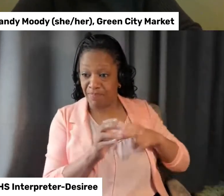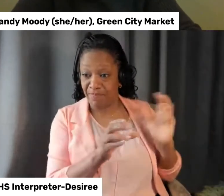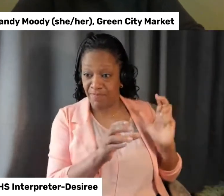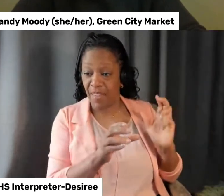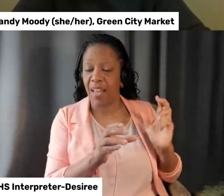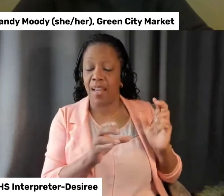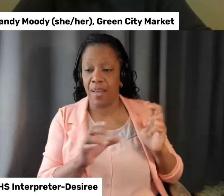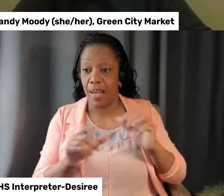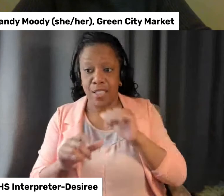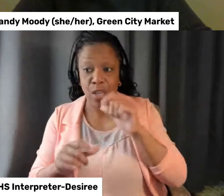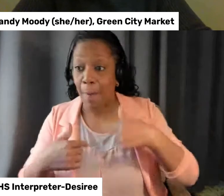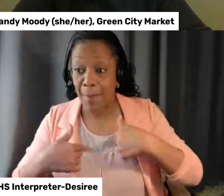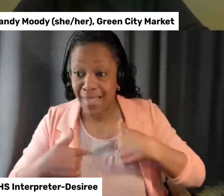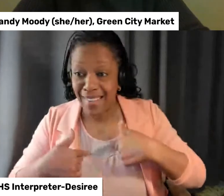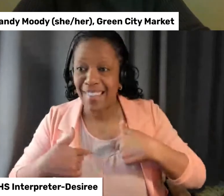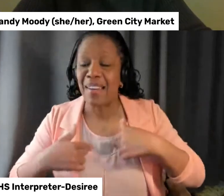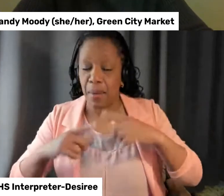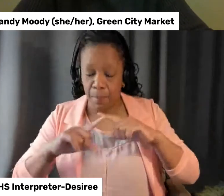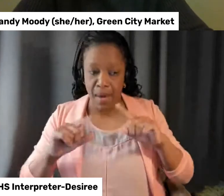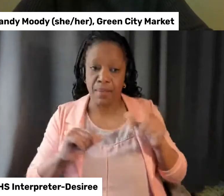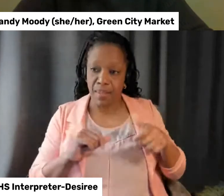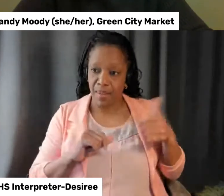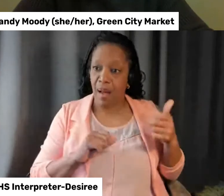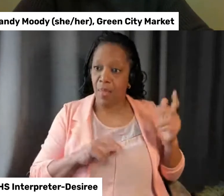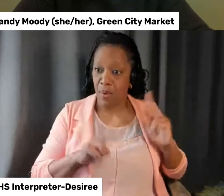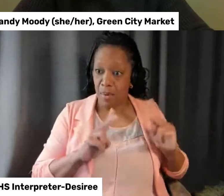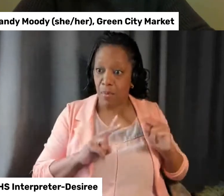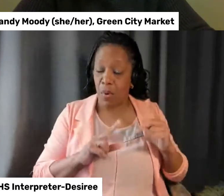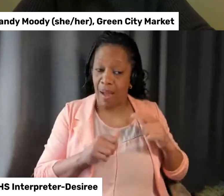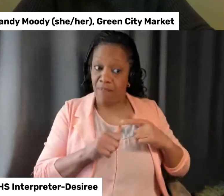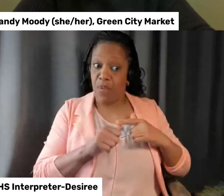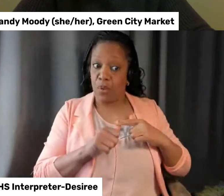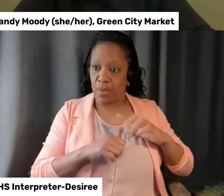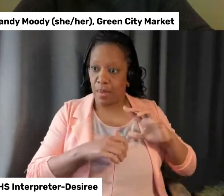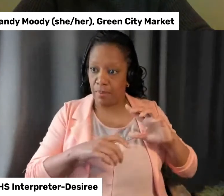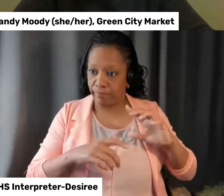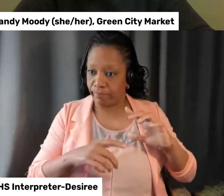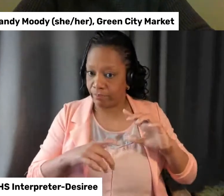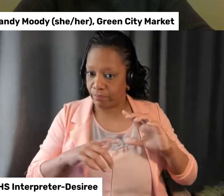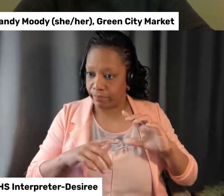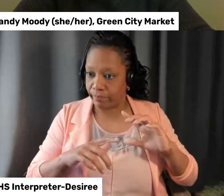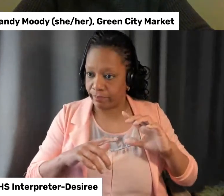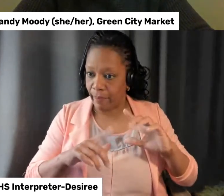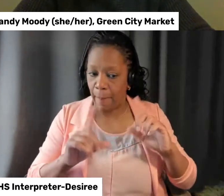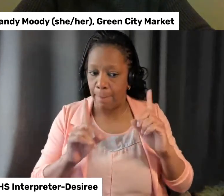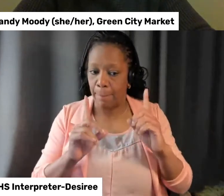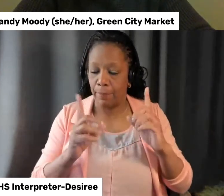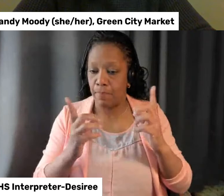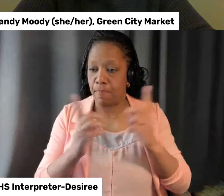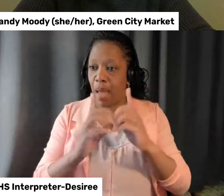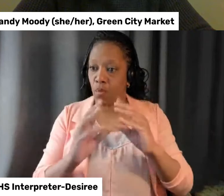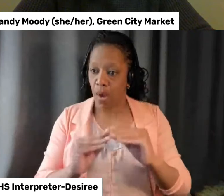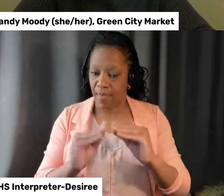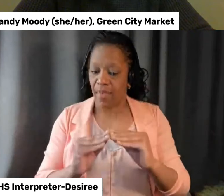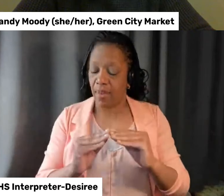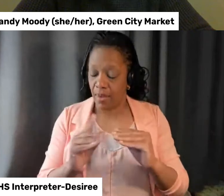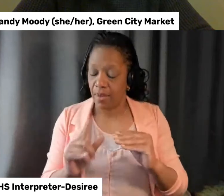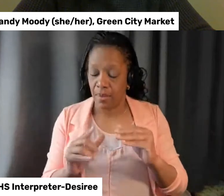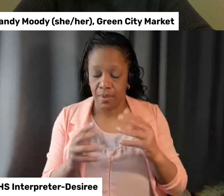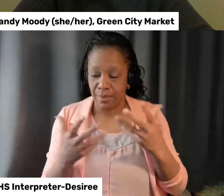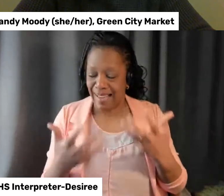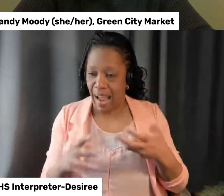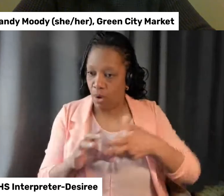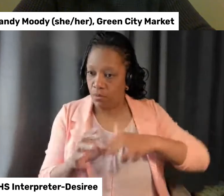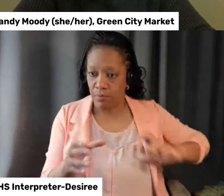they've all left and gone on to other things. And I think it's exhausting work. It's exhausting, thankless work that people just assume